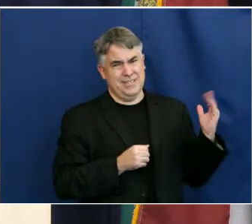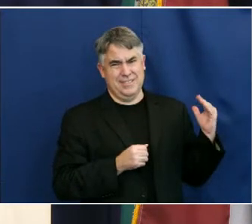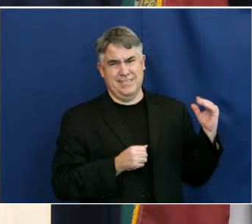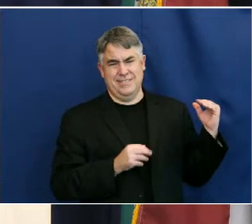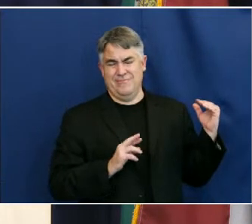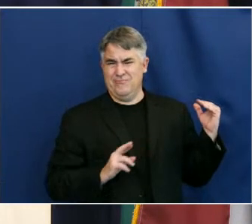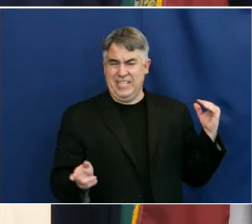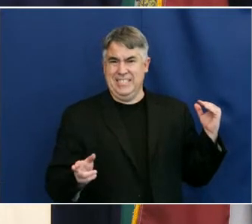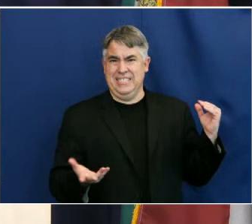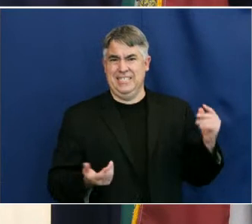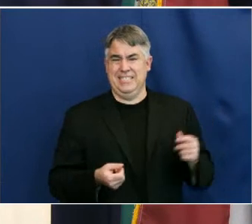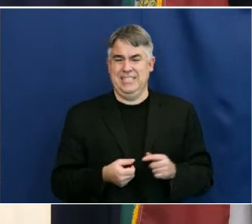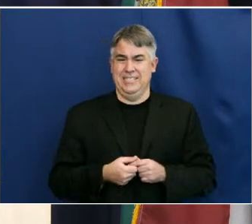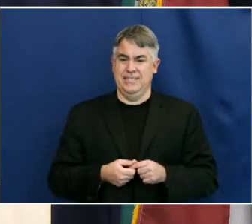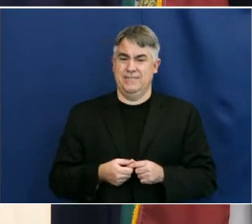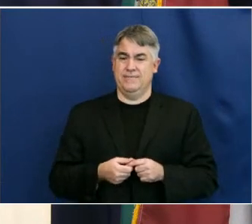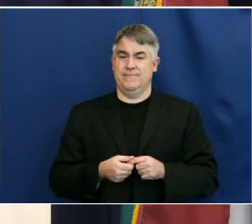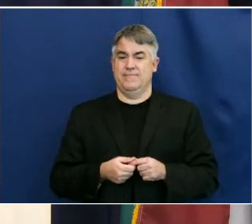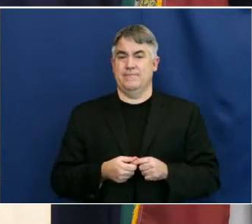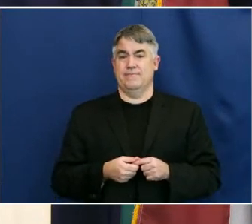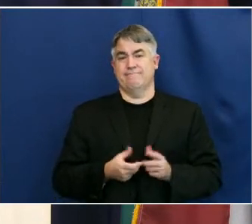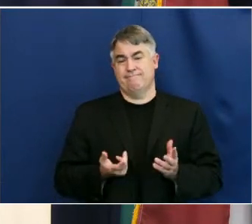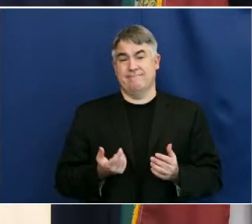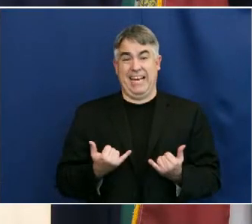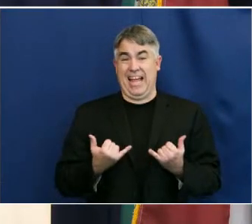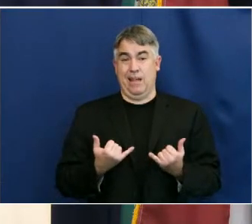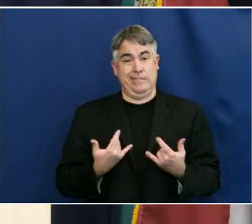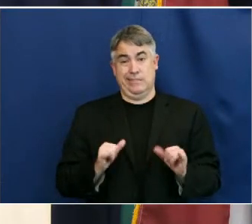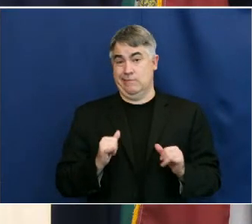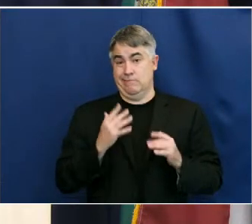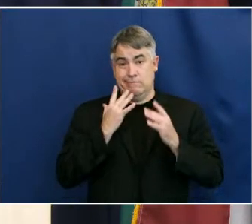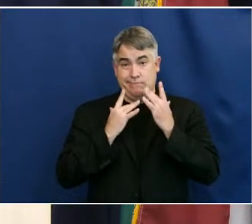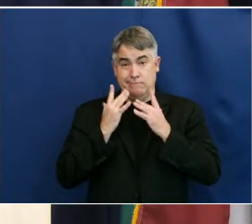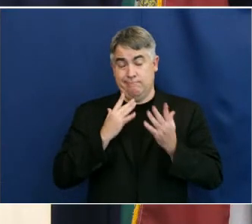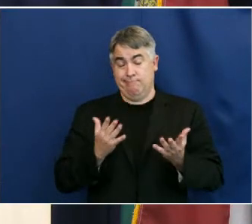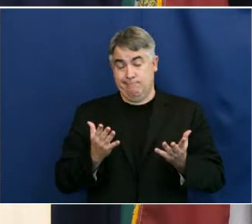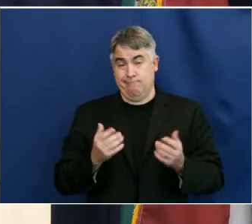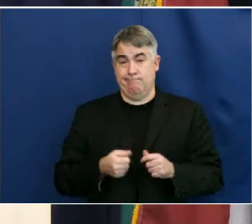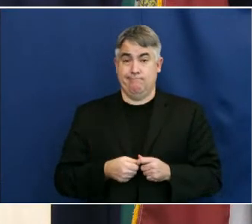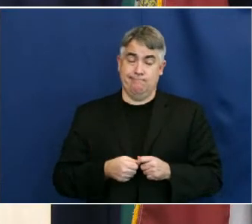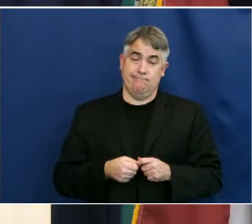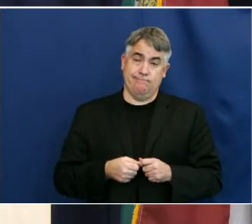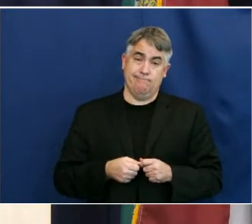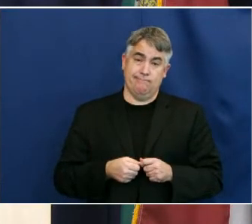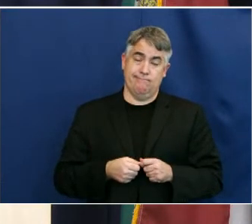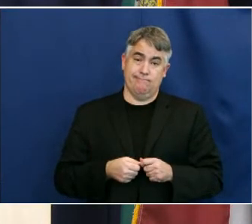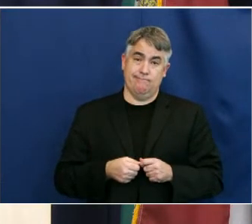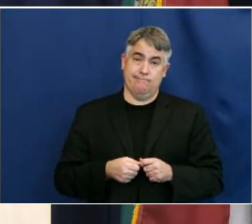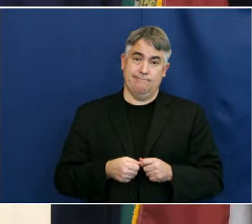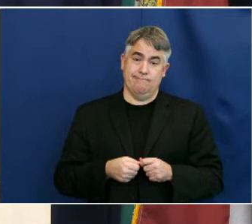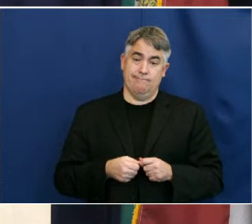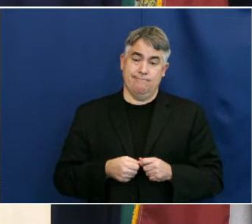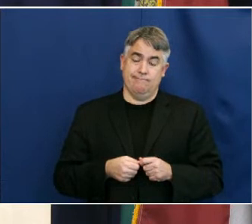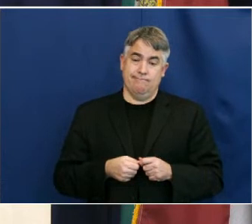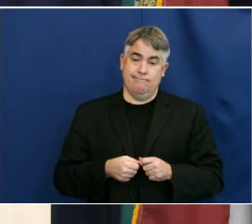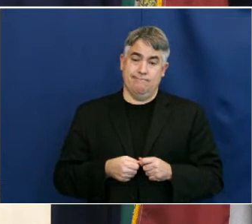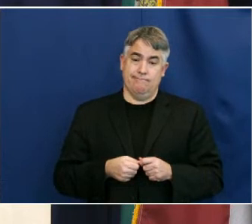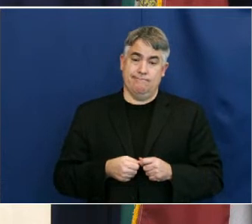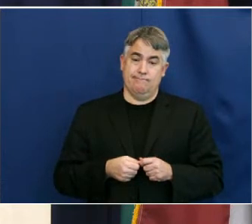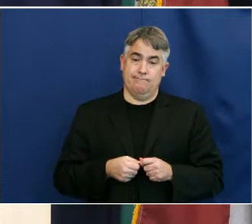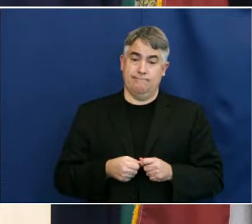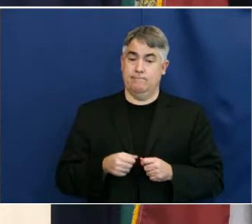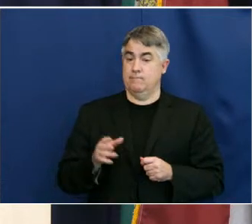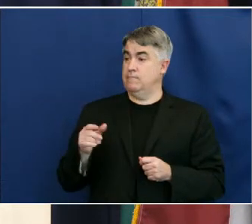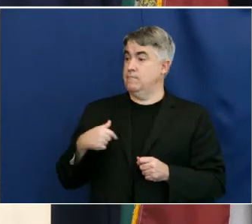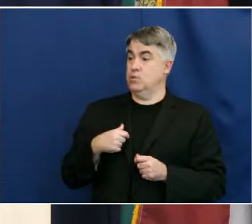right now, you do what you can with what you have where you are. And where we are right now is great uncertainty. What we can is get